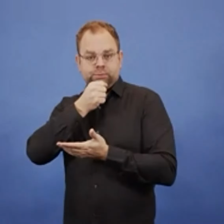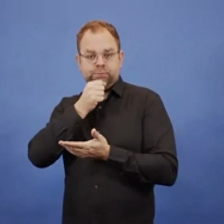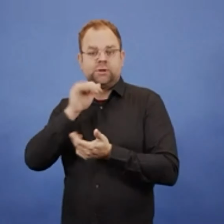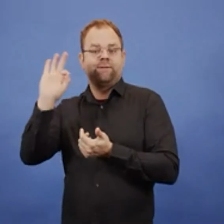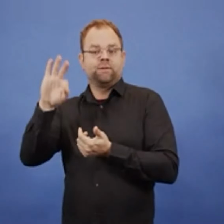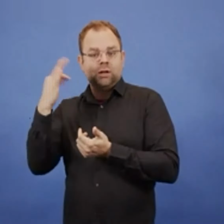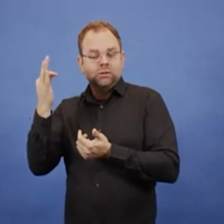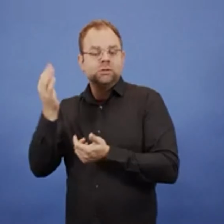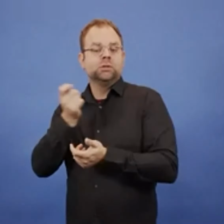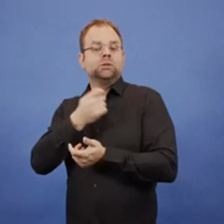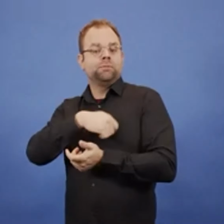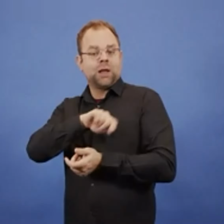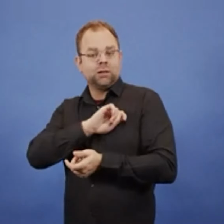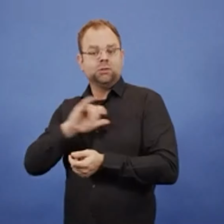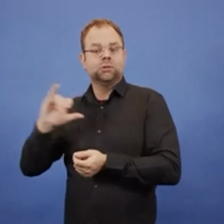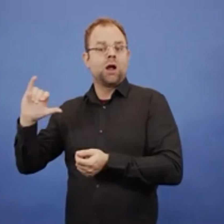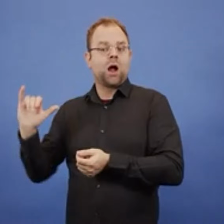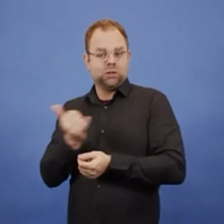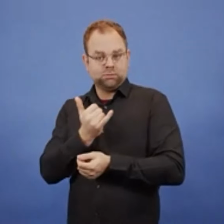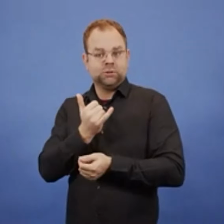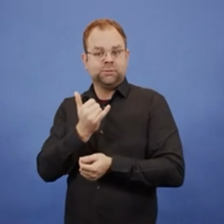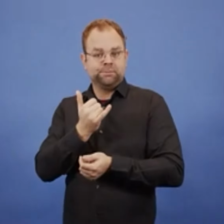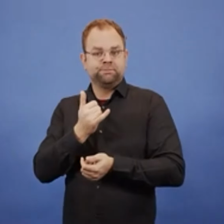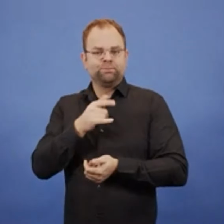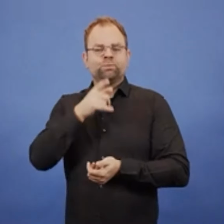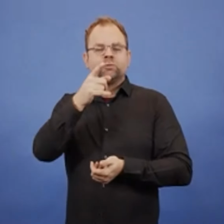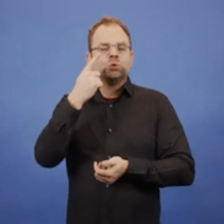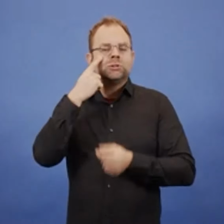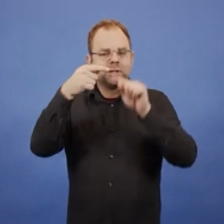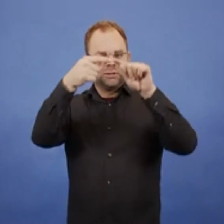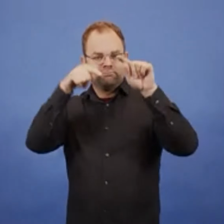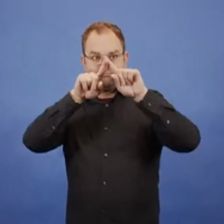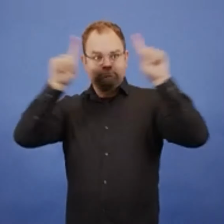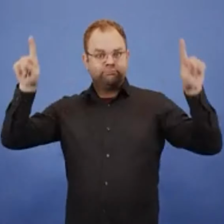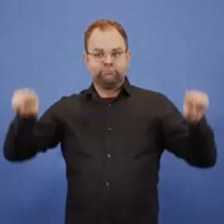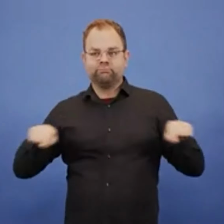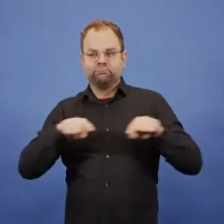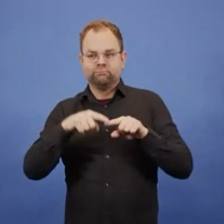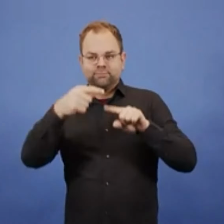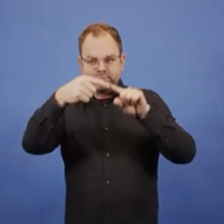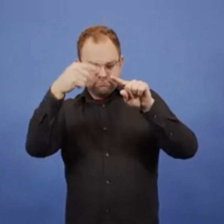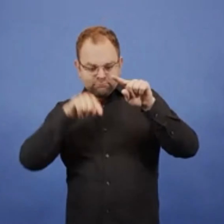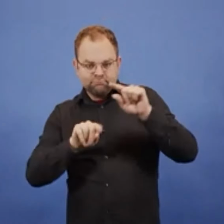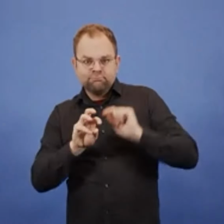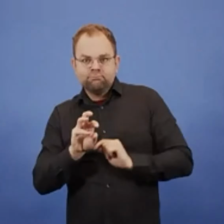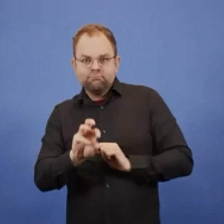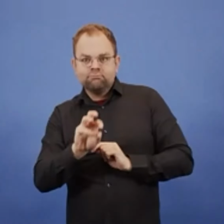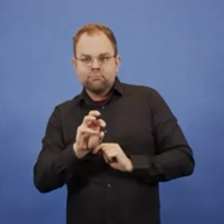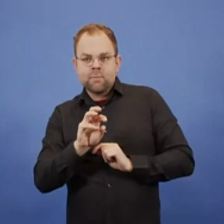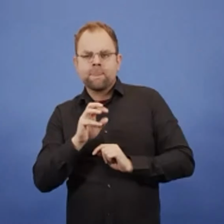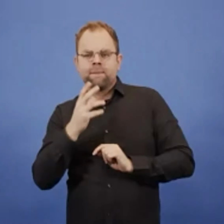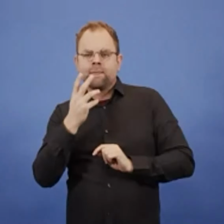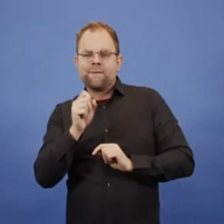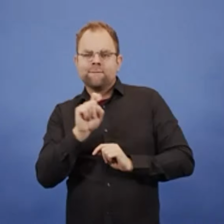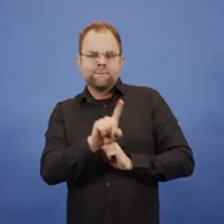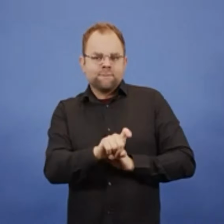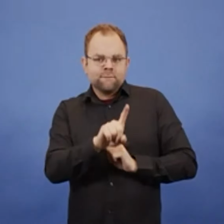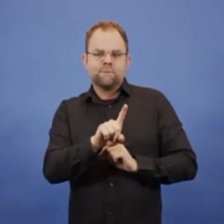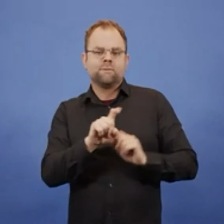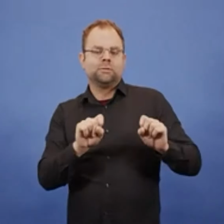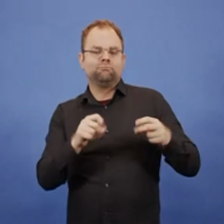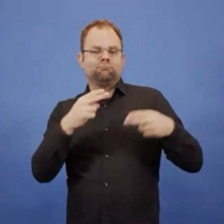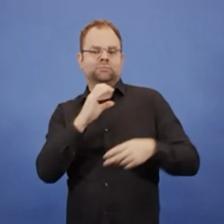enable the closed captions. If you need captions in the external window, The link is in the chat box.